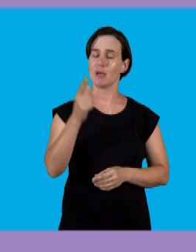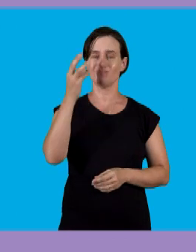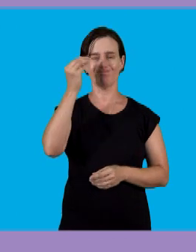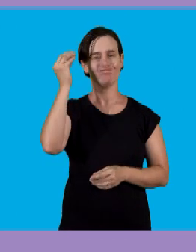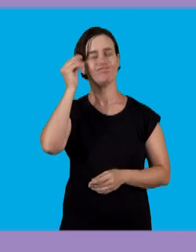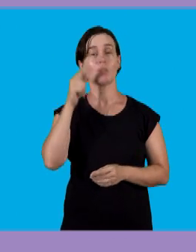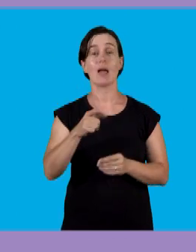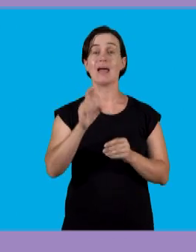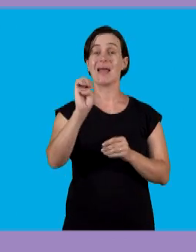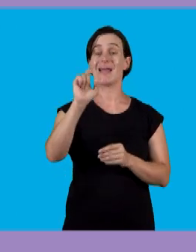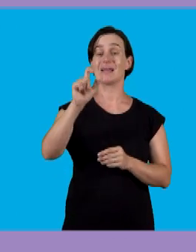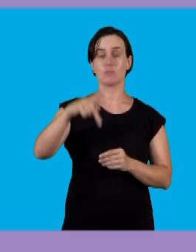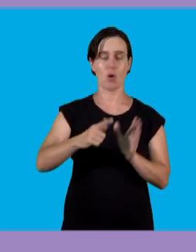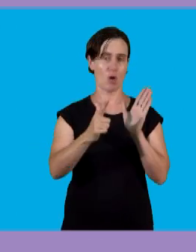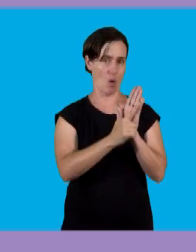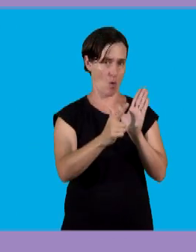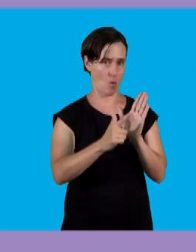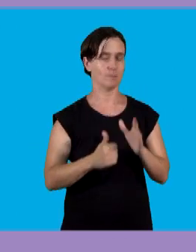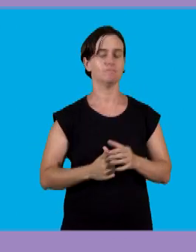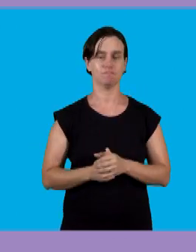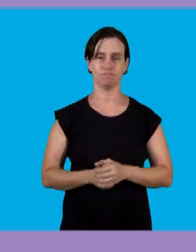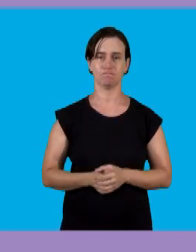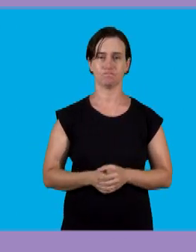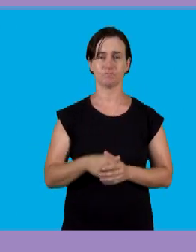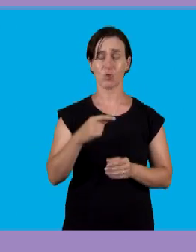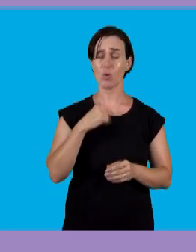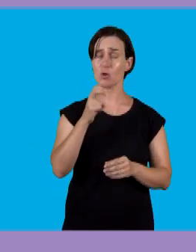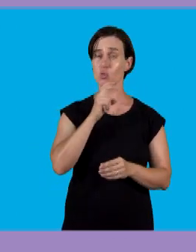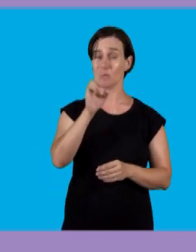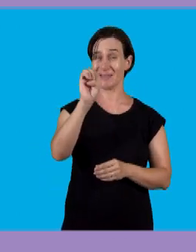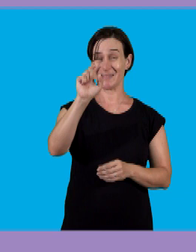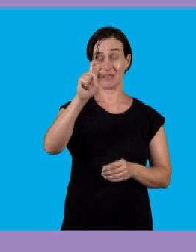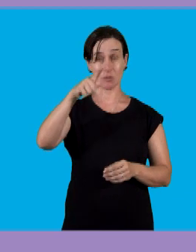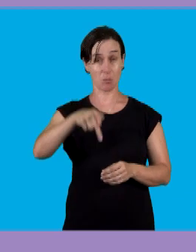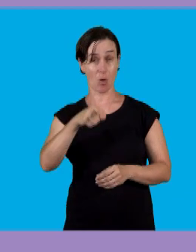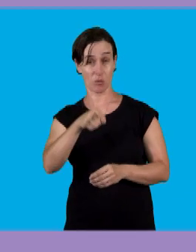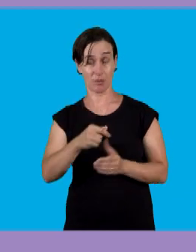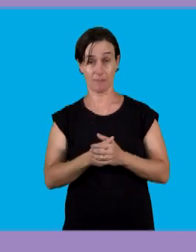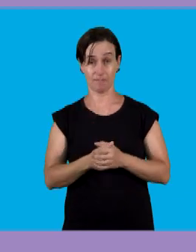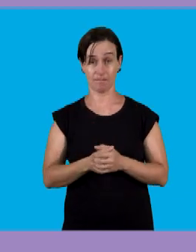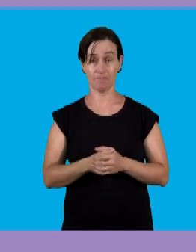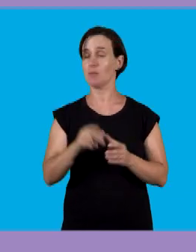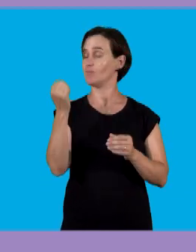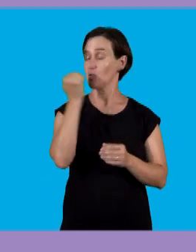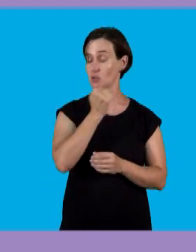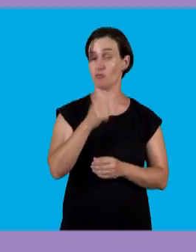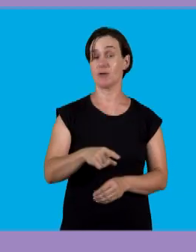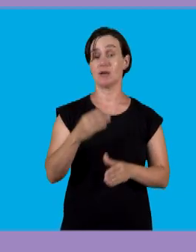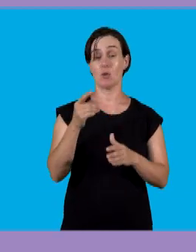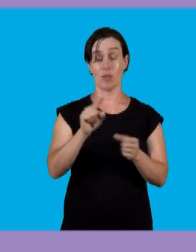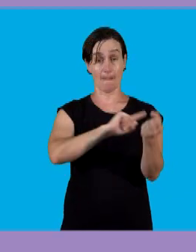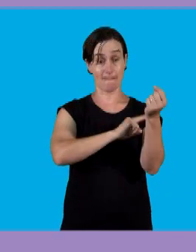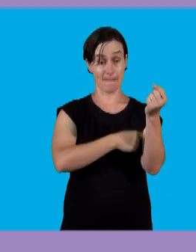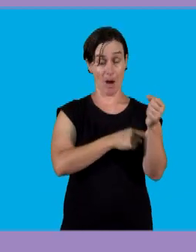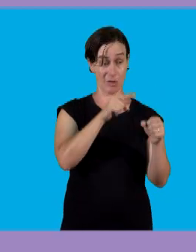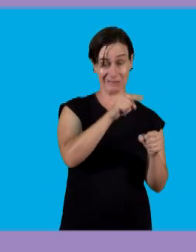laws when we are multiplying those variables. So remember, when we are working with exponents, if they have when we're working with powers of the